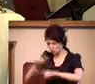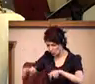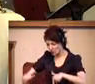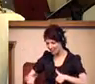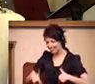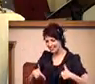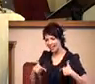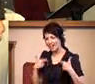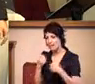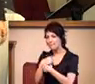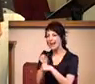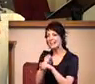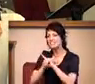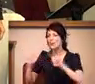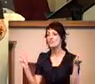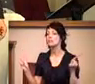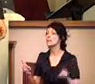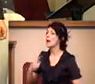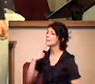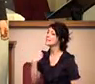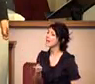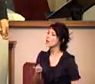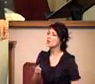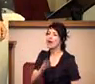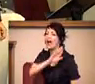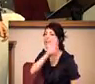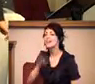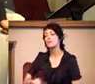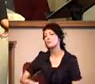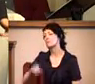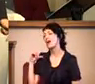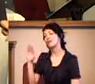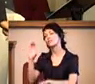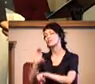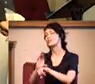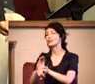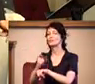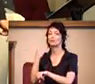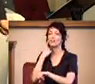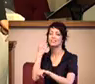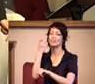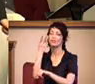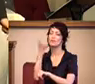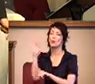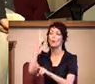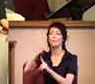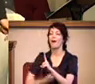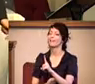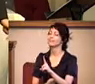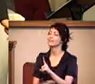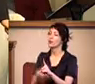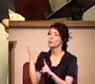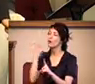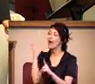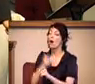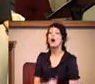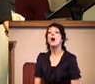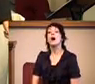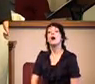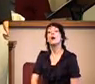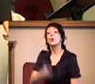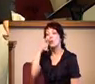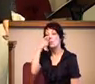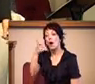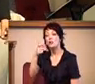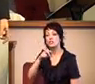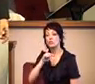out, to make a difference. And I'm going to tell you, I've never been more proud of this church than I have in the last few months. You know, watching Reverend Neil go in